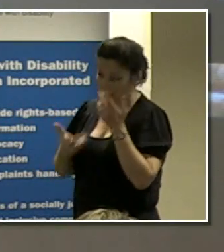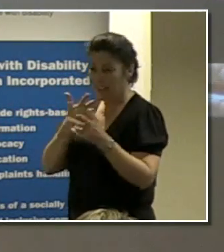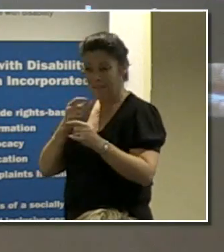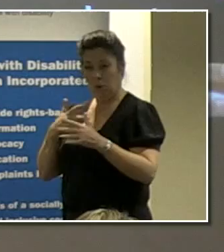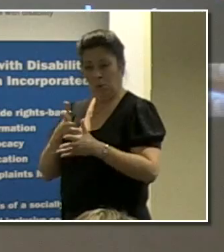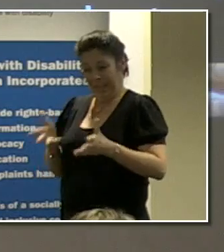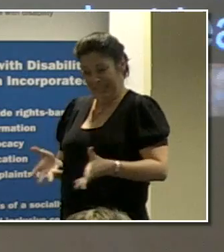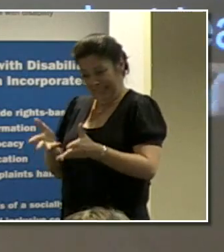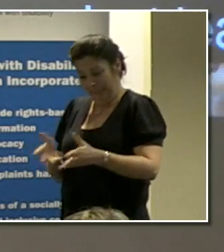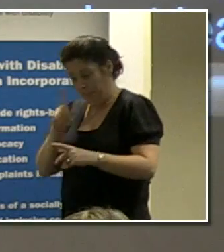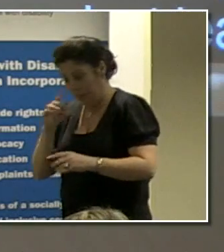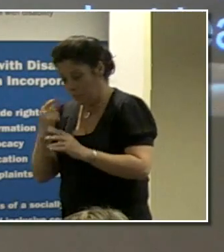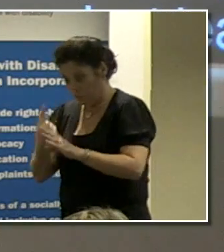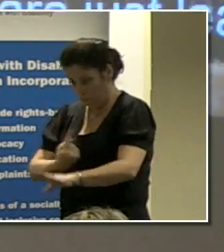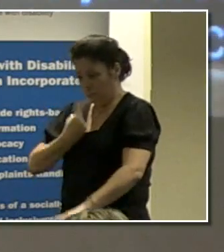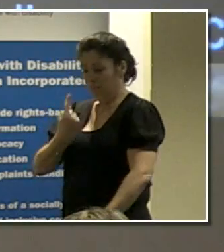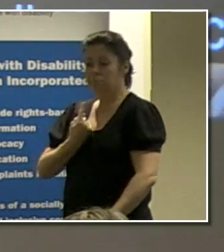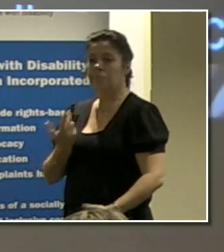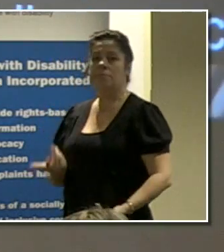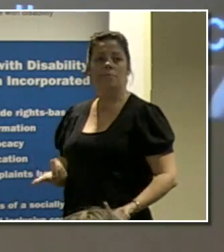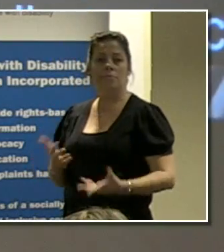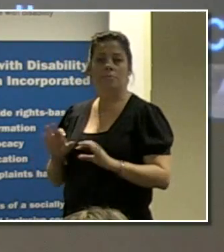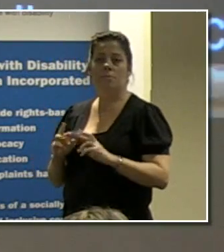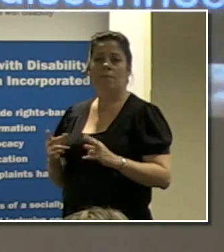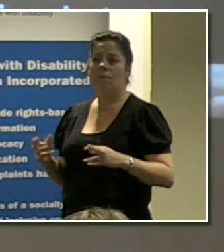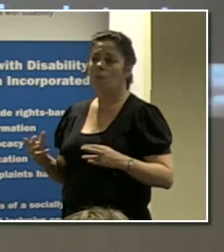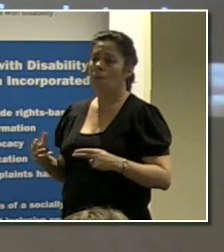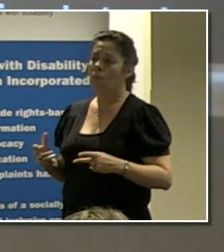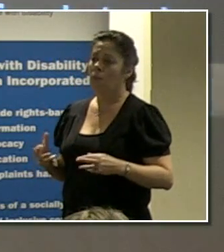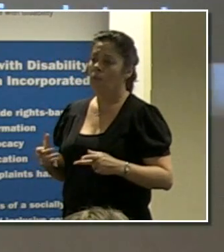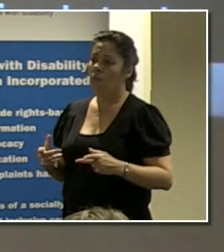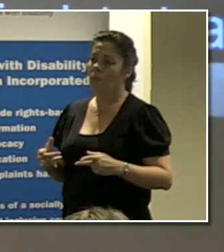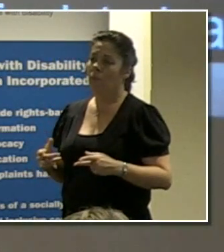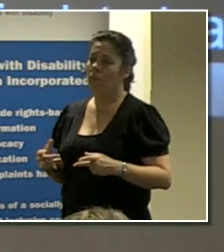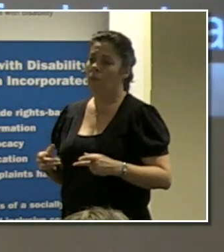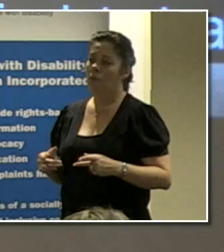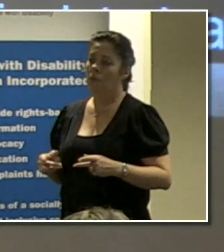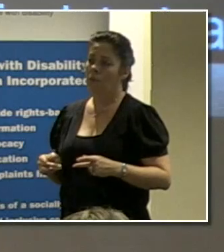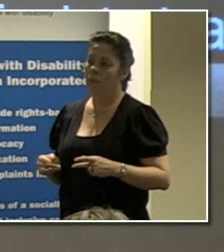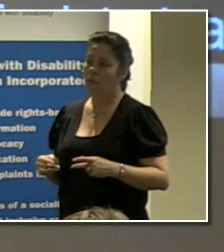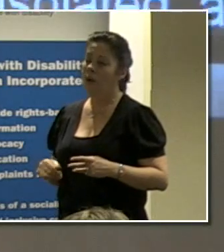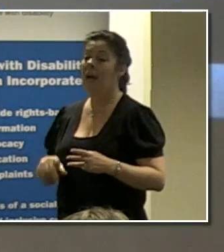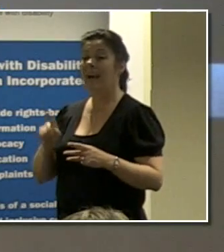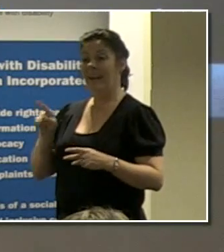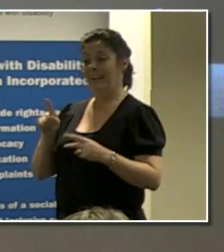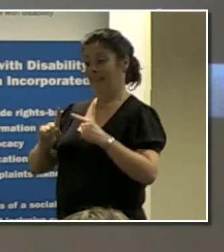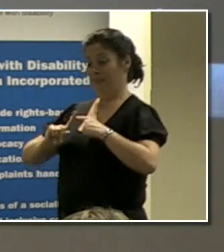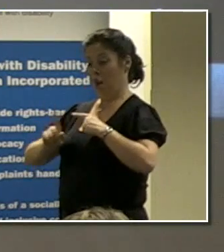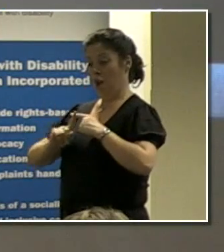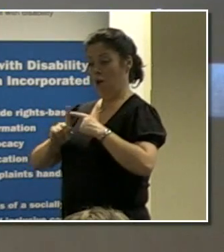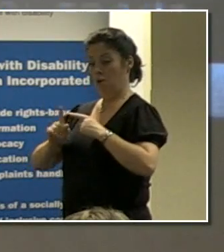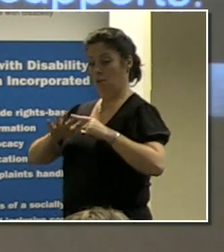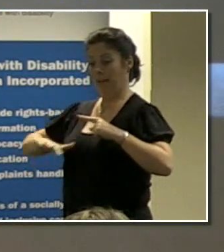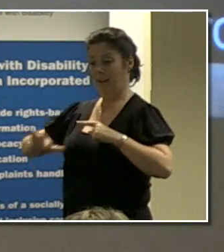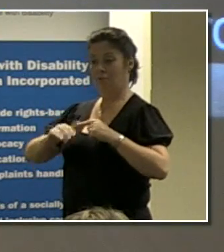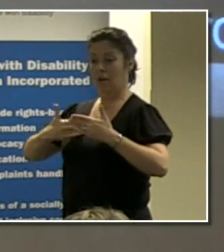disconnected and potentially isolated, albeit with more supports. And that's what the local area coordination is about when it